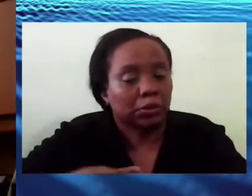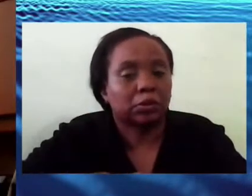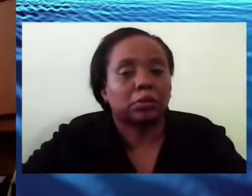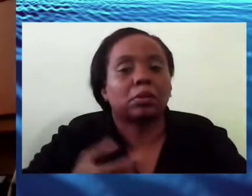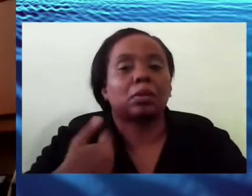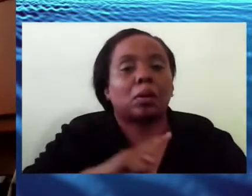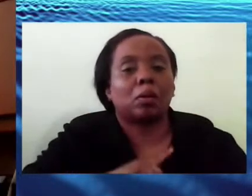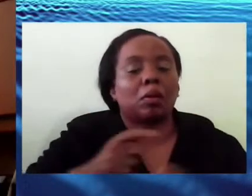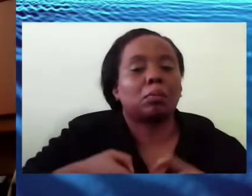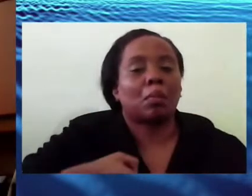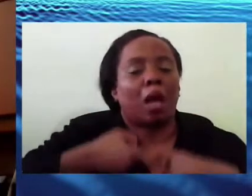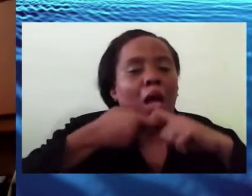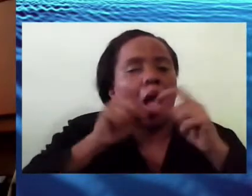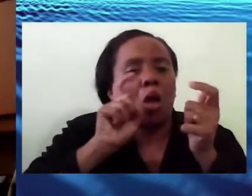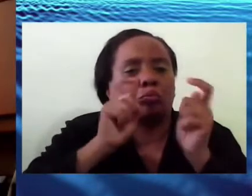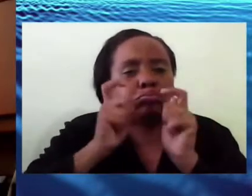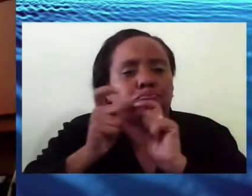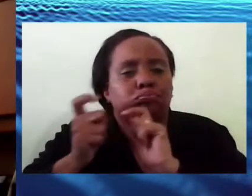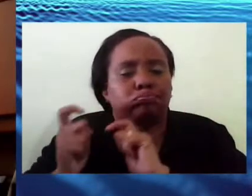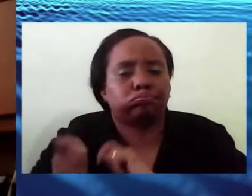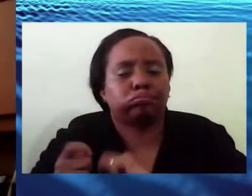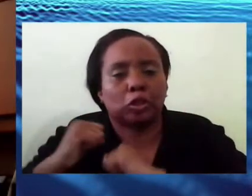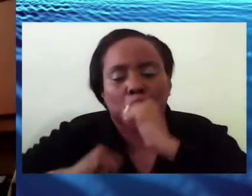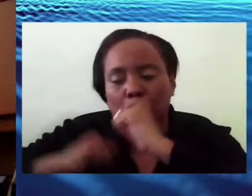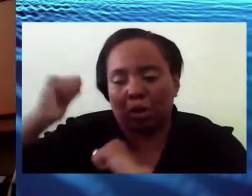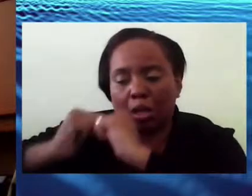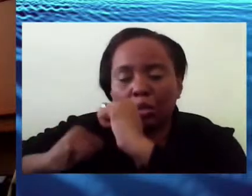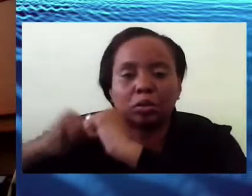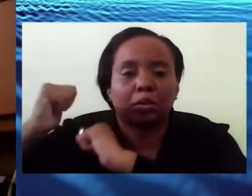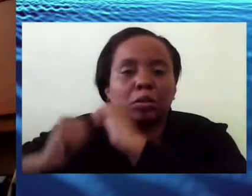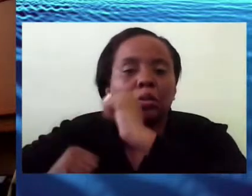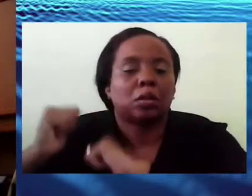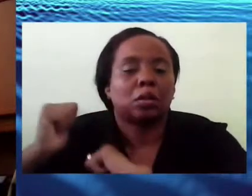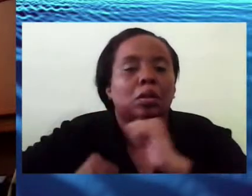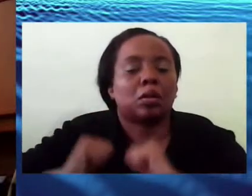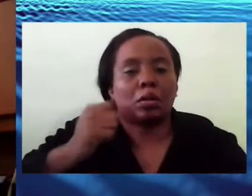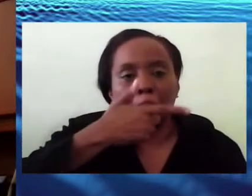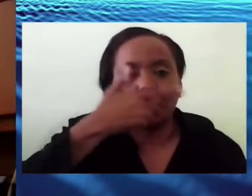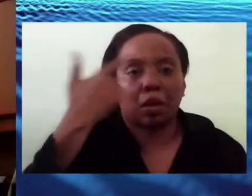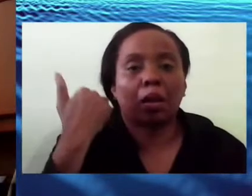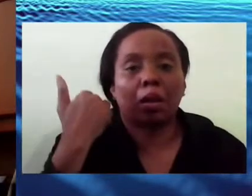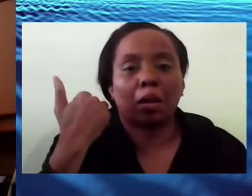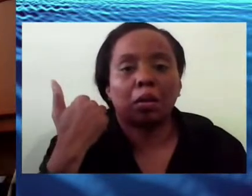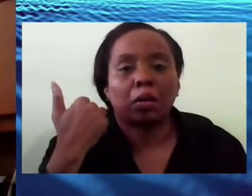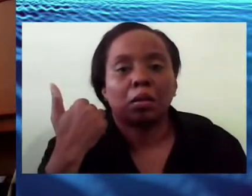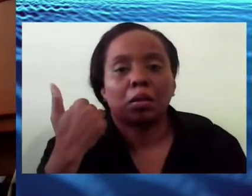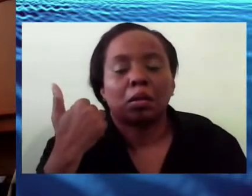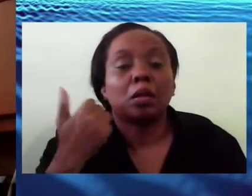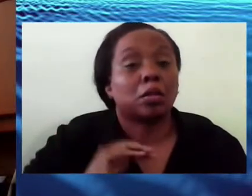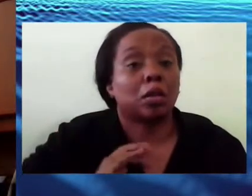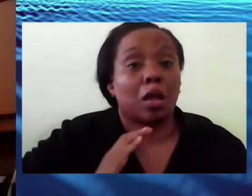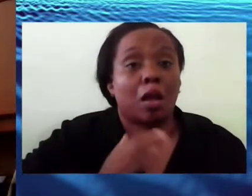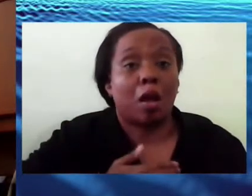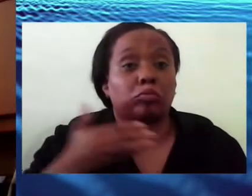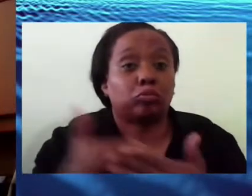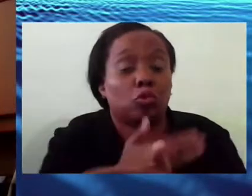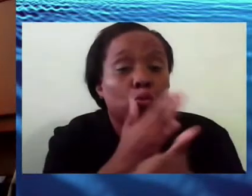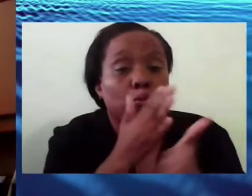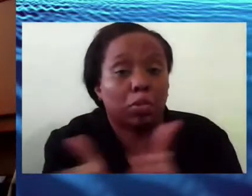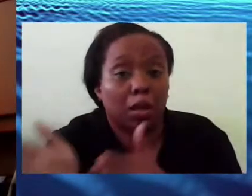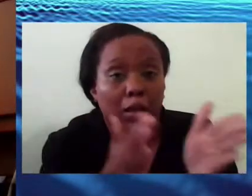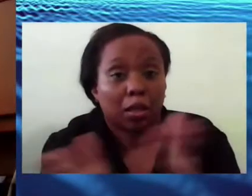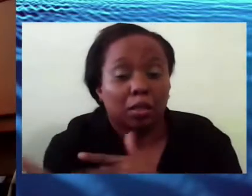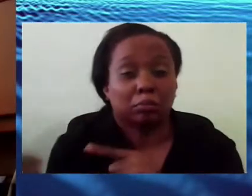that we restructured the transaction given the revisions that needed to be made to our forecasting modeling. And so what we have done since